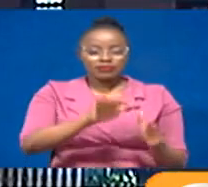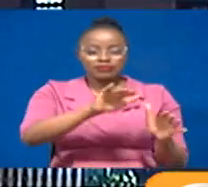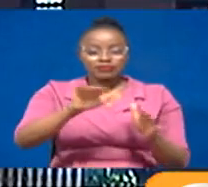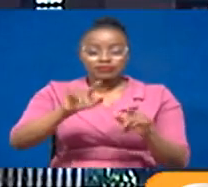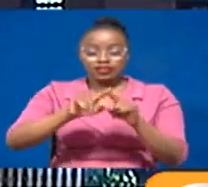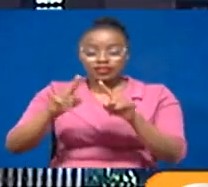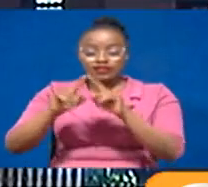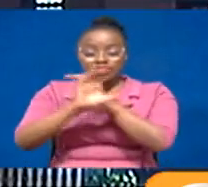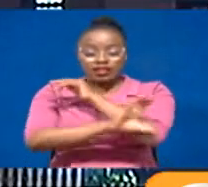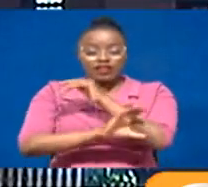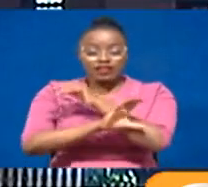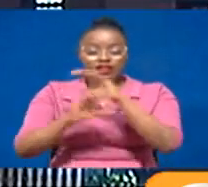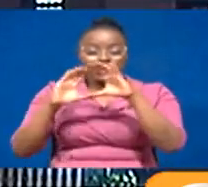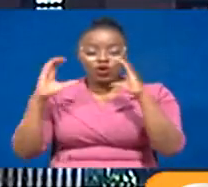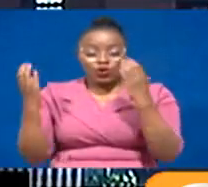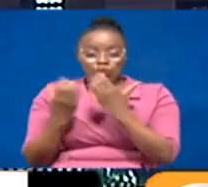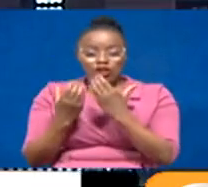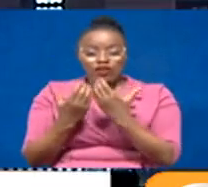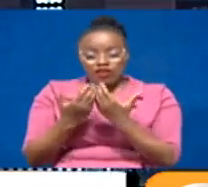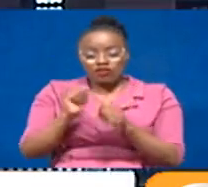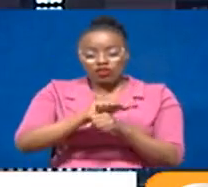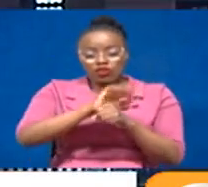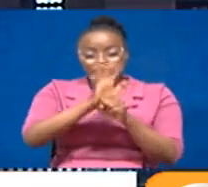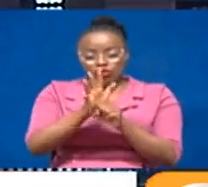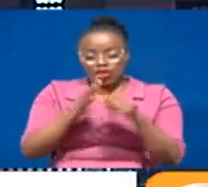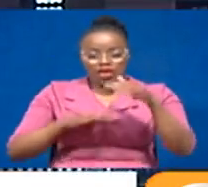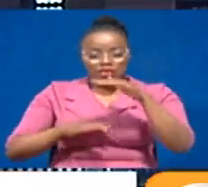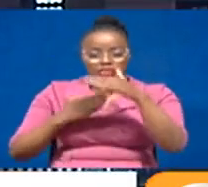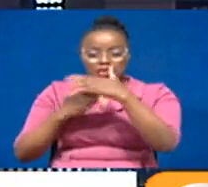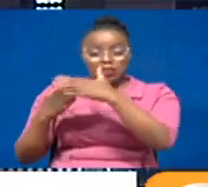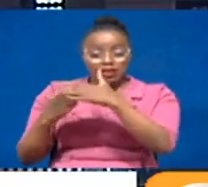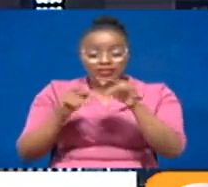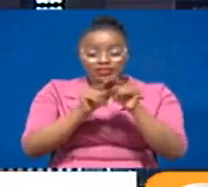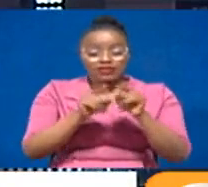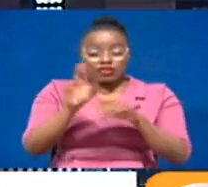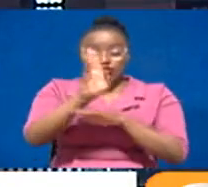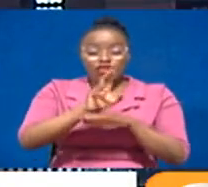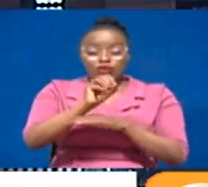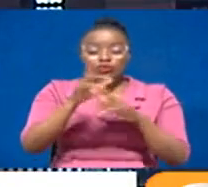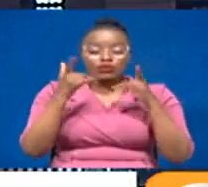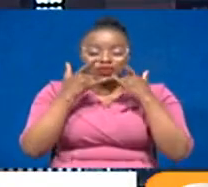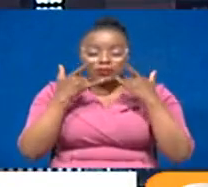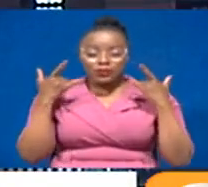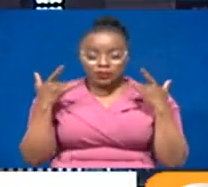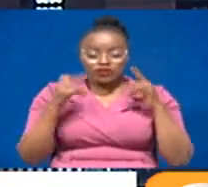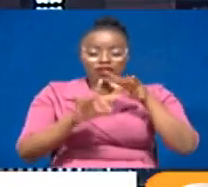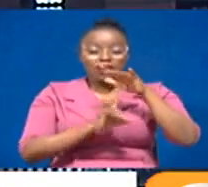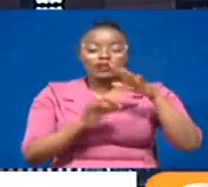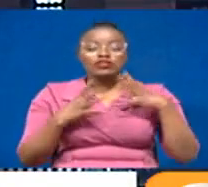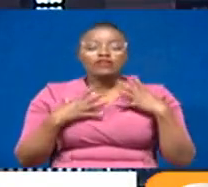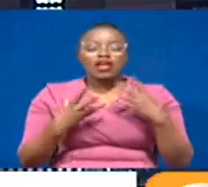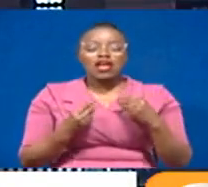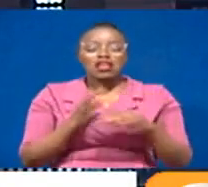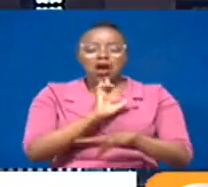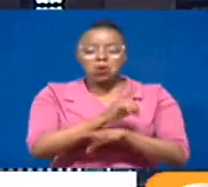As various countries across the globe ease COVID-19 restrictions, especially when it comes to the use of masks, the Ministry of Health